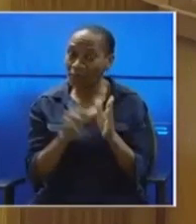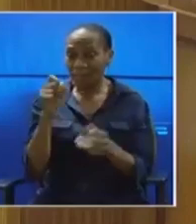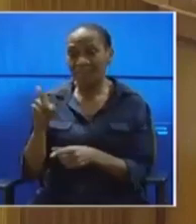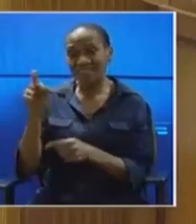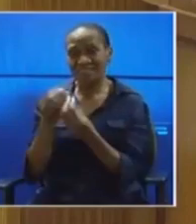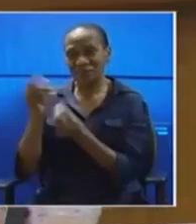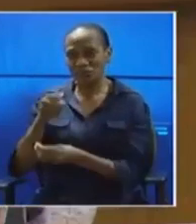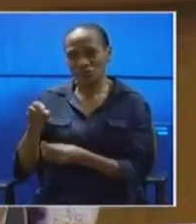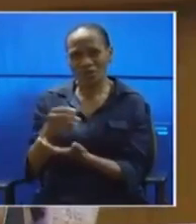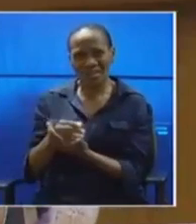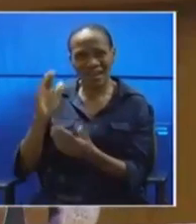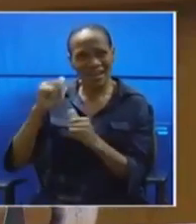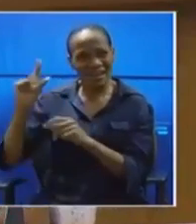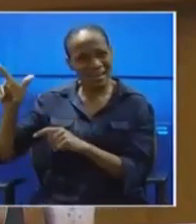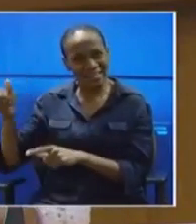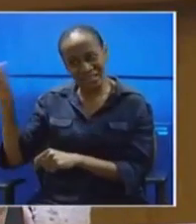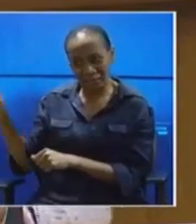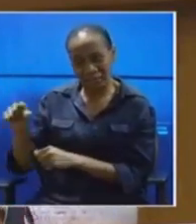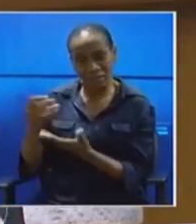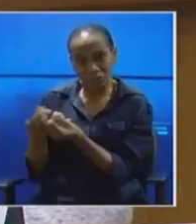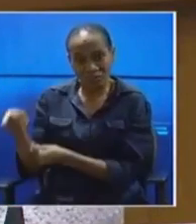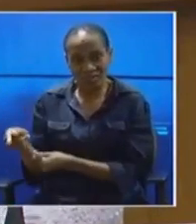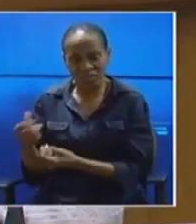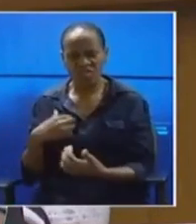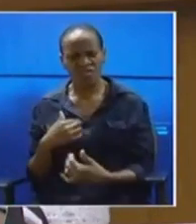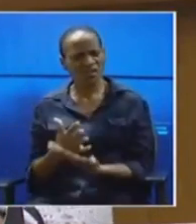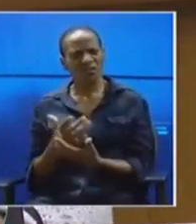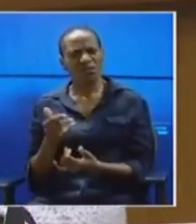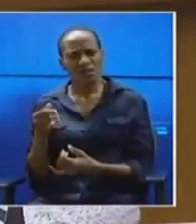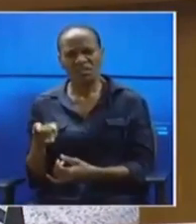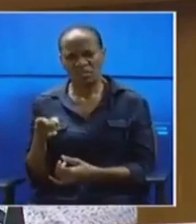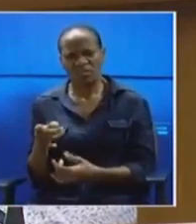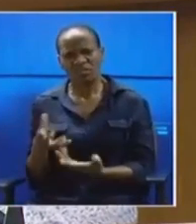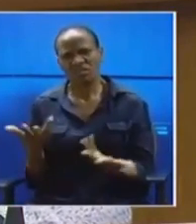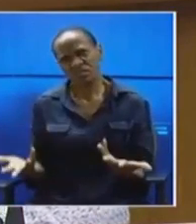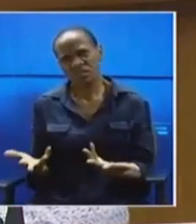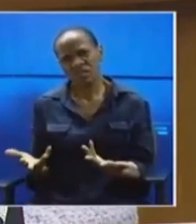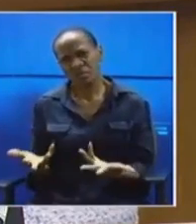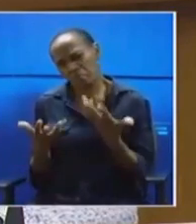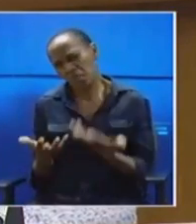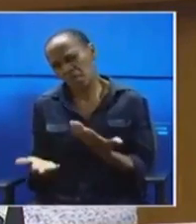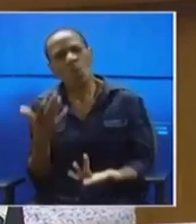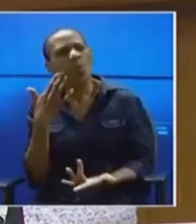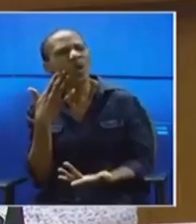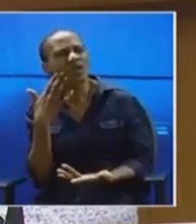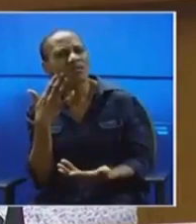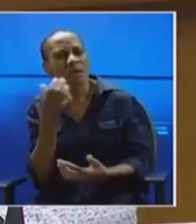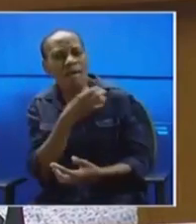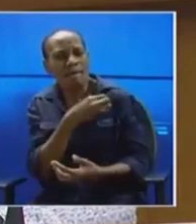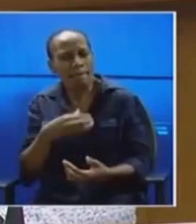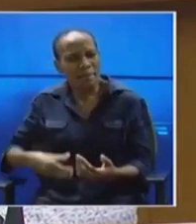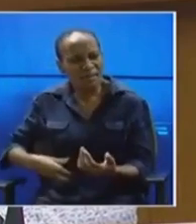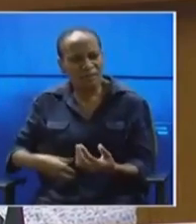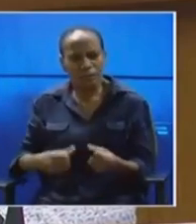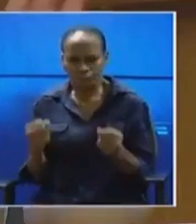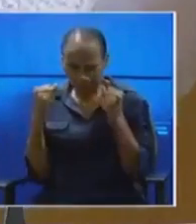wrong. To be honest, I have my doubts whether the president will suddenly find the backbone that he has lacked for so